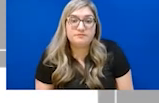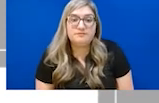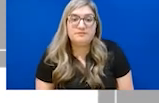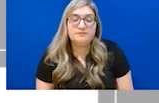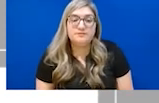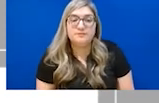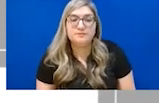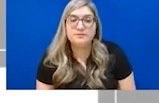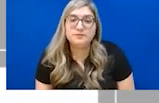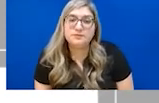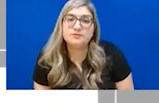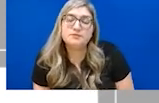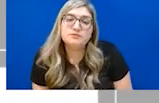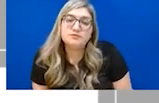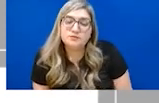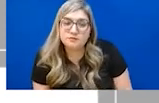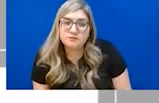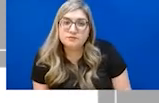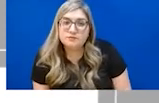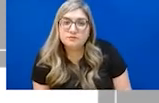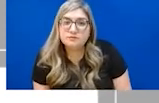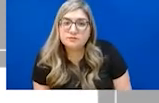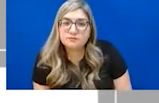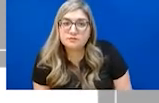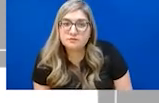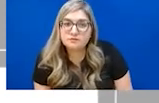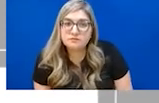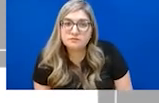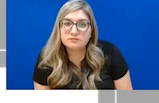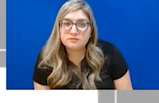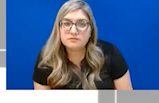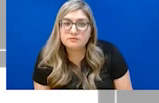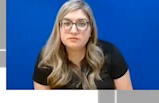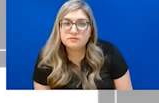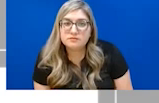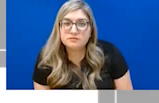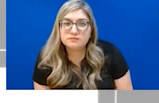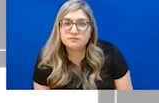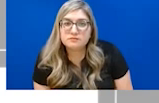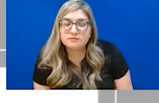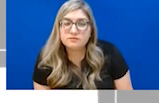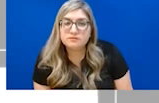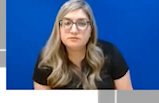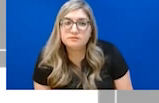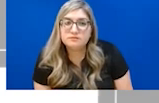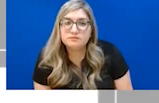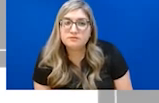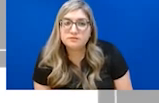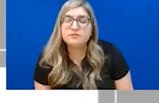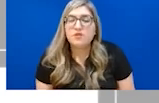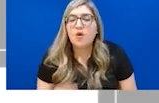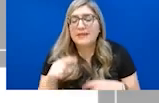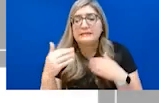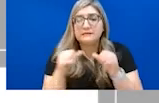But as this grows and more colleges open those virtual doors, we're going to see higher numbers of